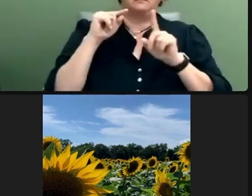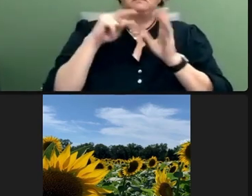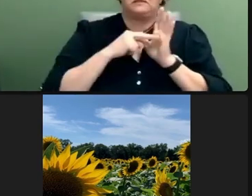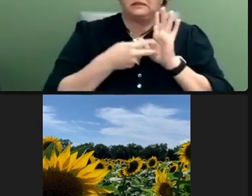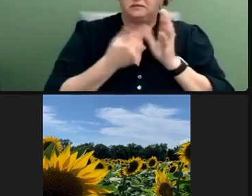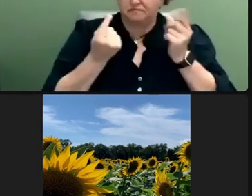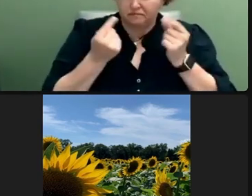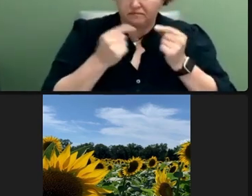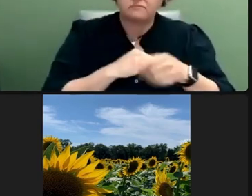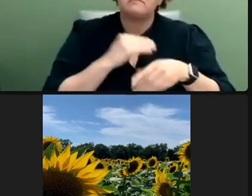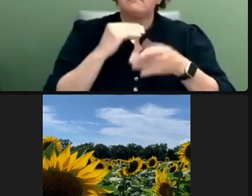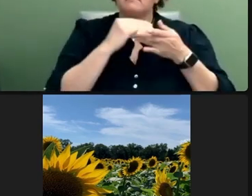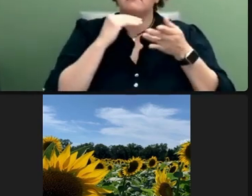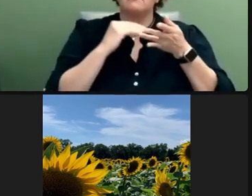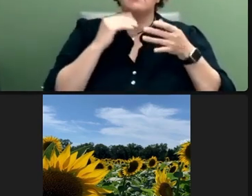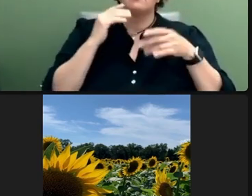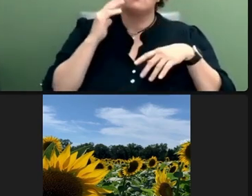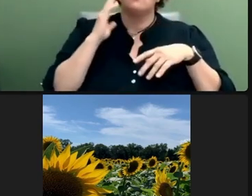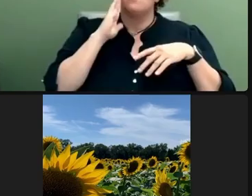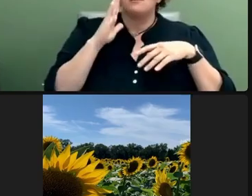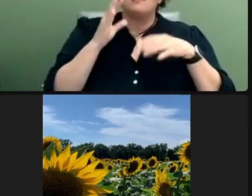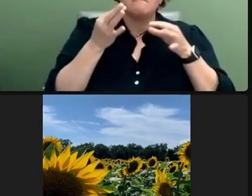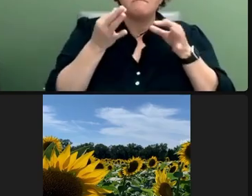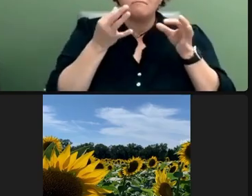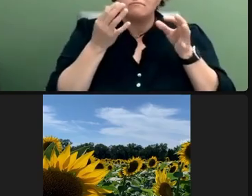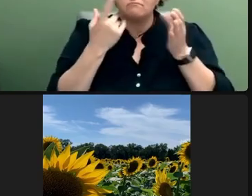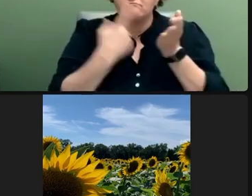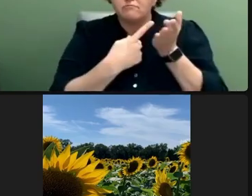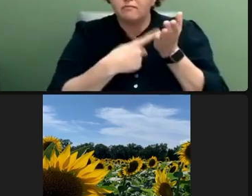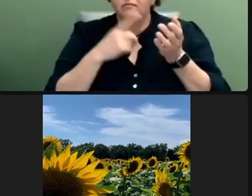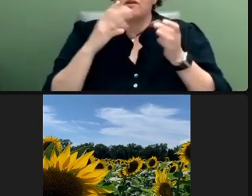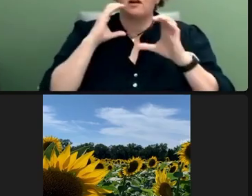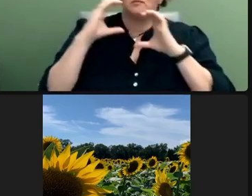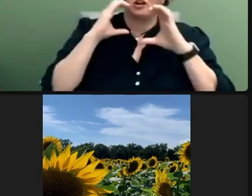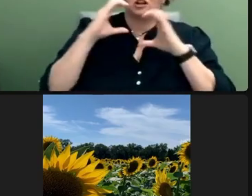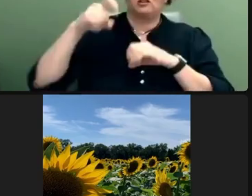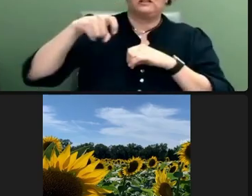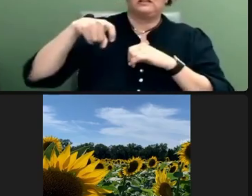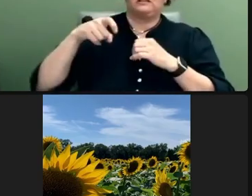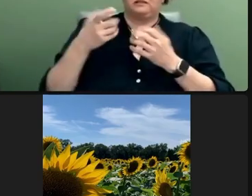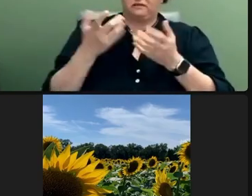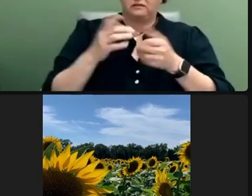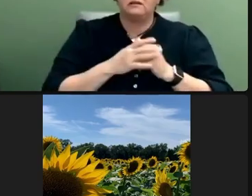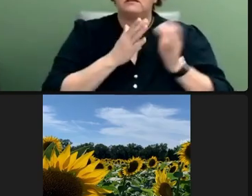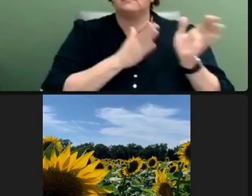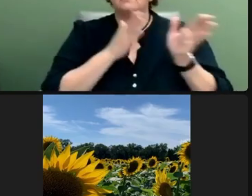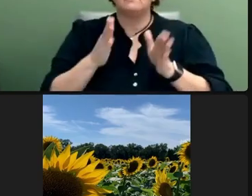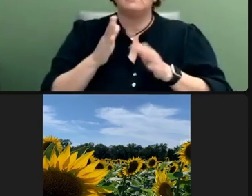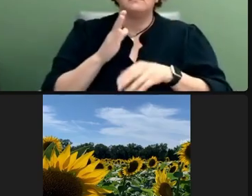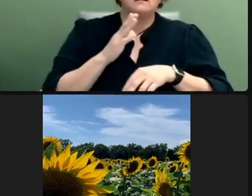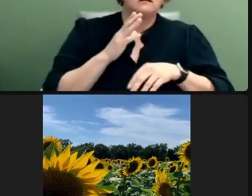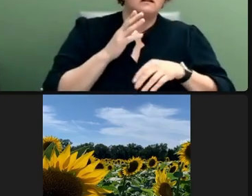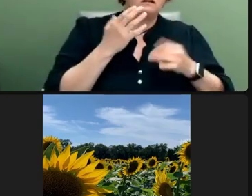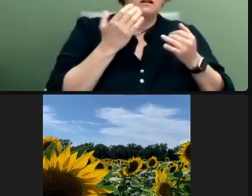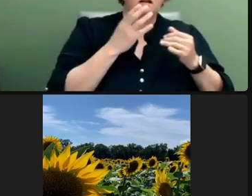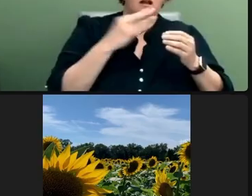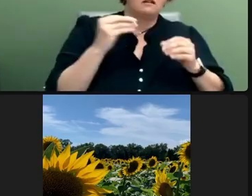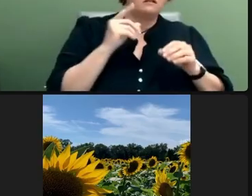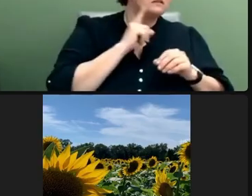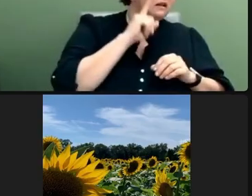expanding on what Deaf Plus means. Then we will discuss communication